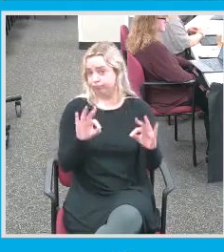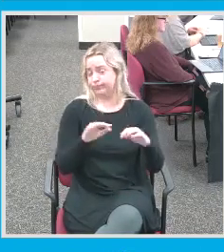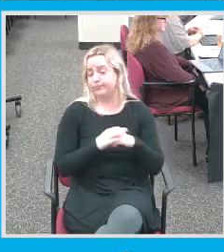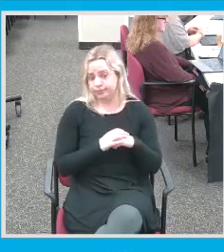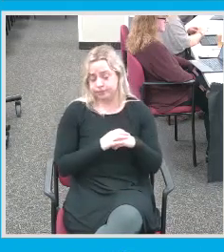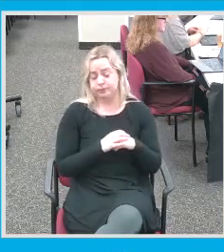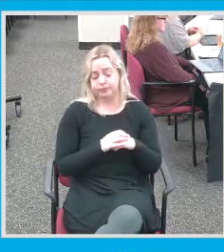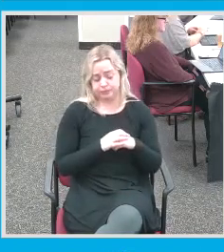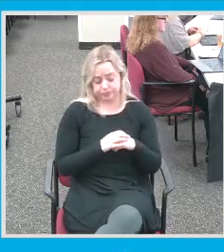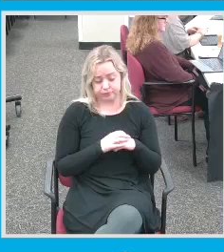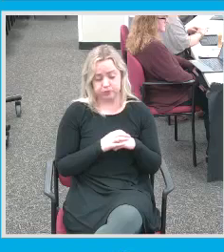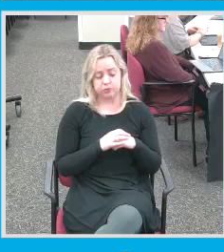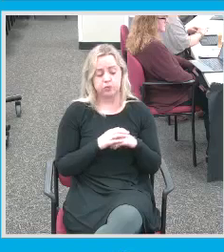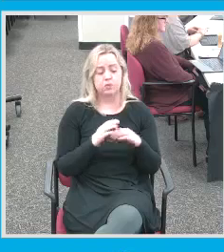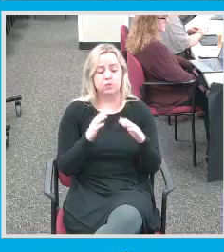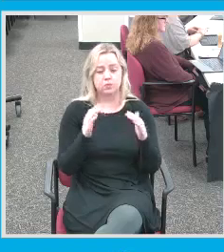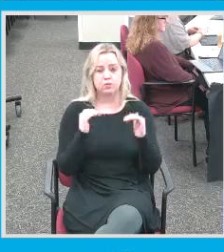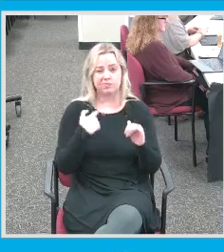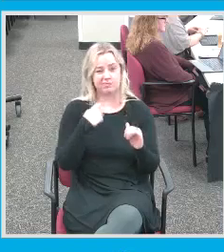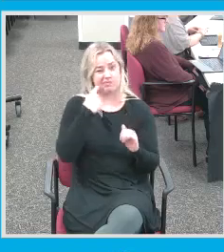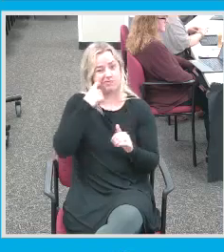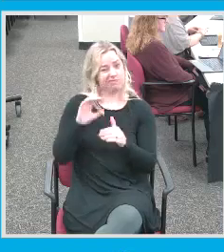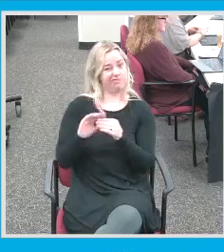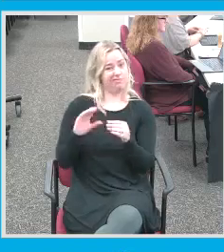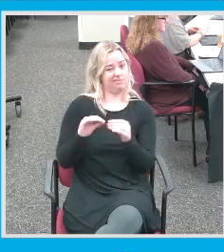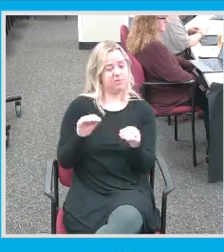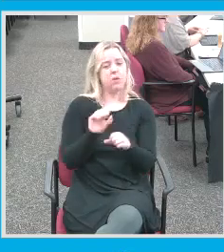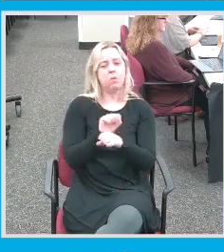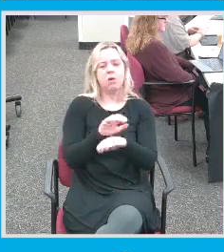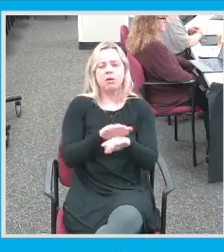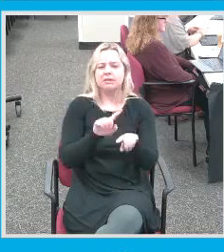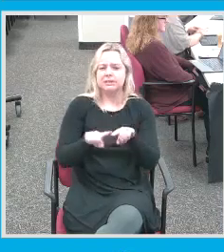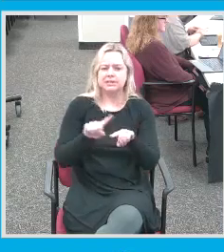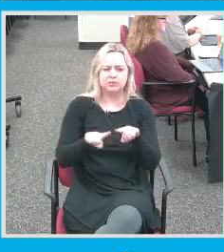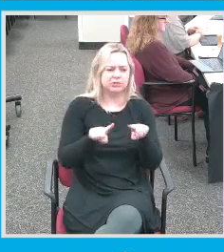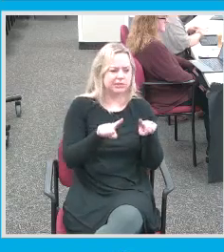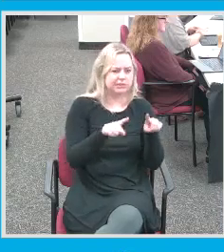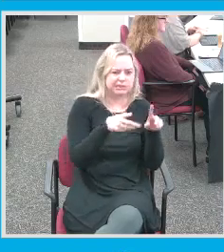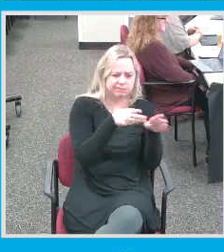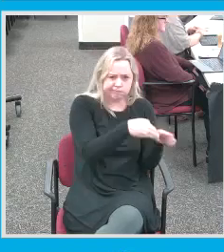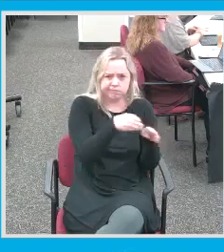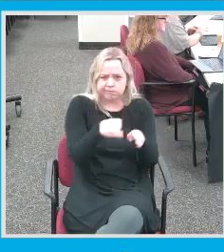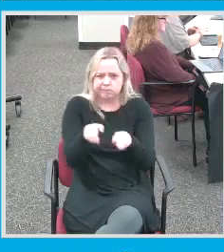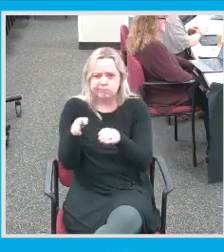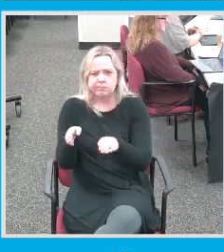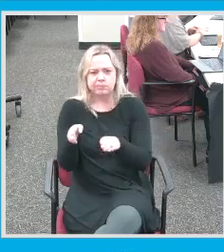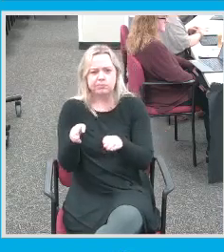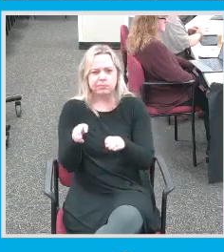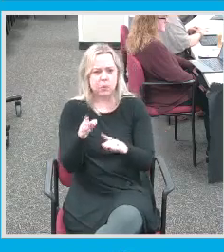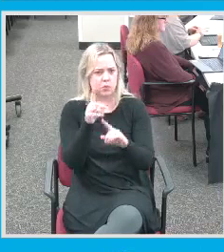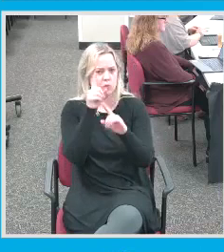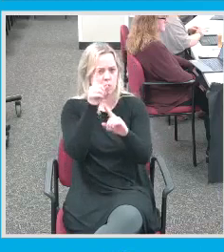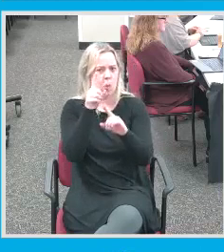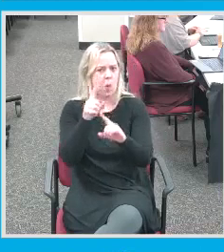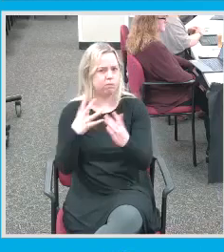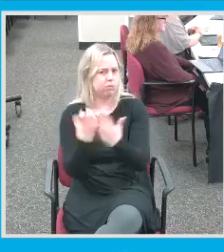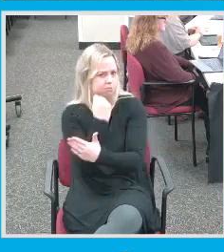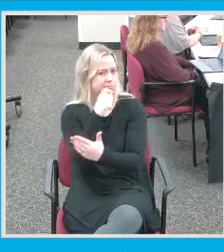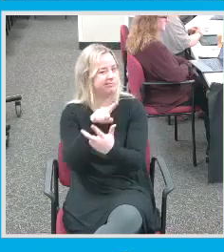So as I mentioned, we work on a number of different strategies to reach reach our goals, those three main